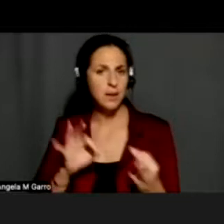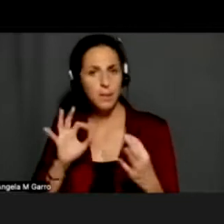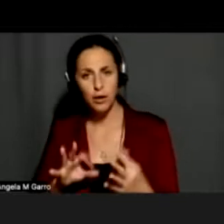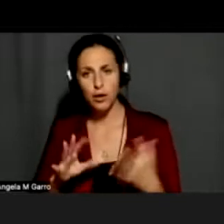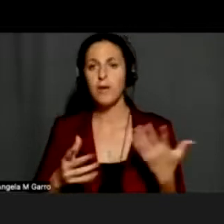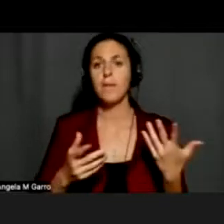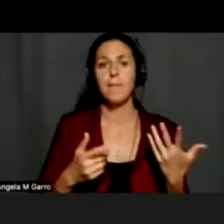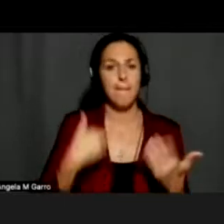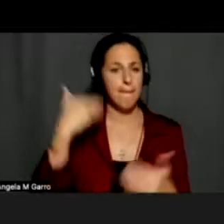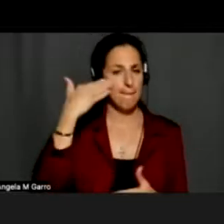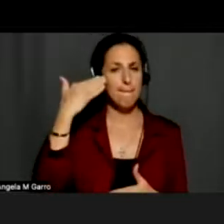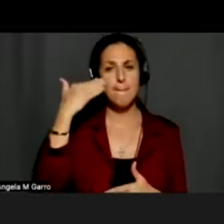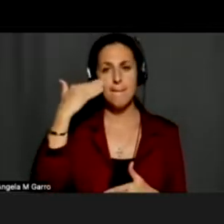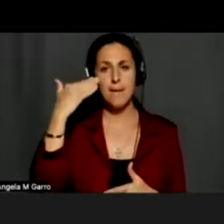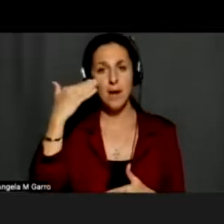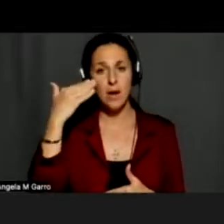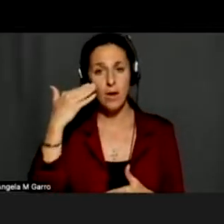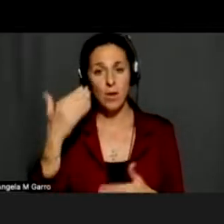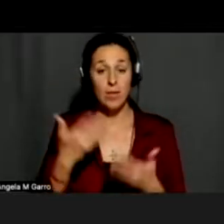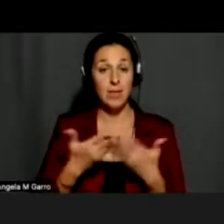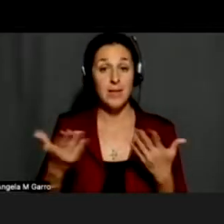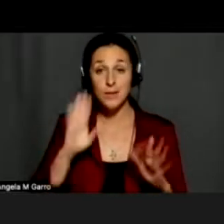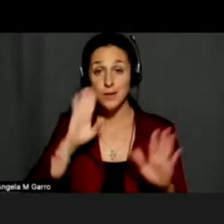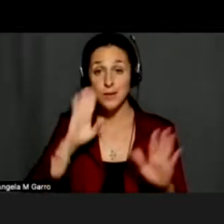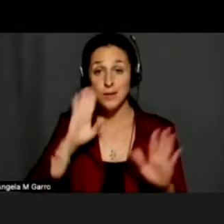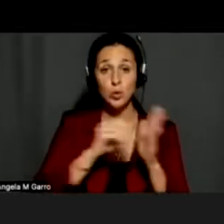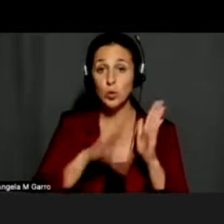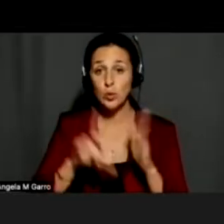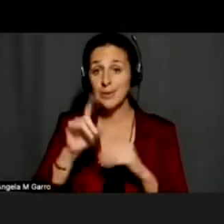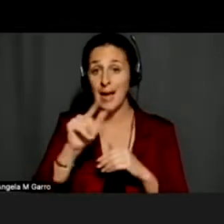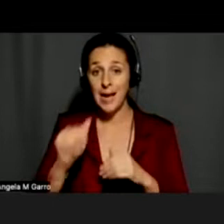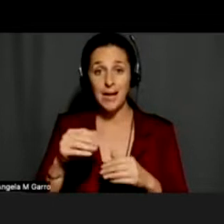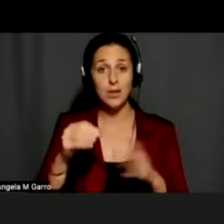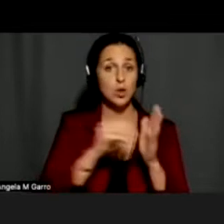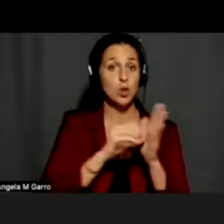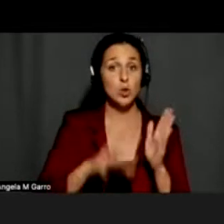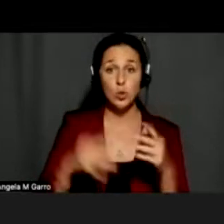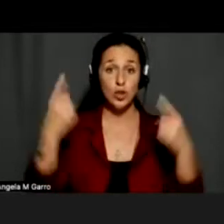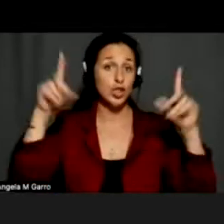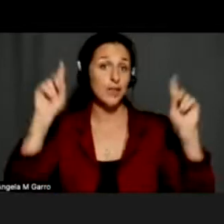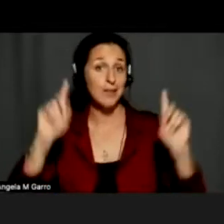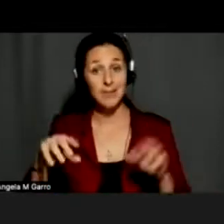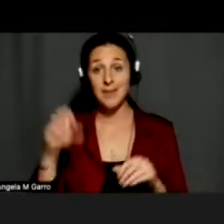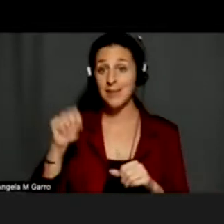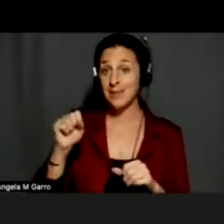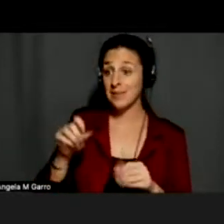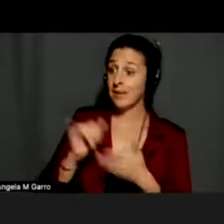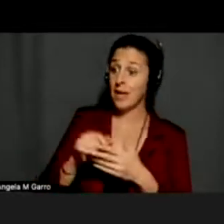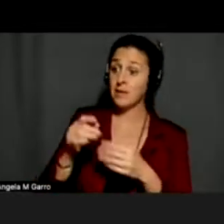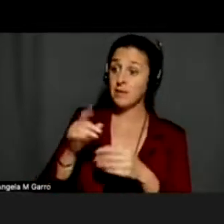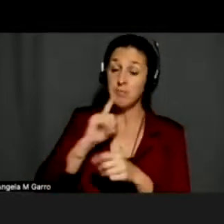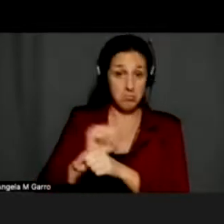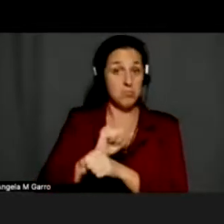I know that we're laser focused on student data and student achievement, and that is absolutely important.